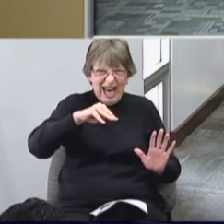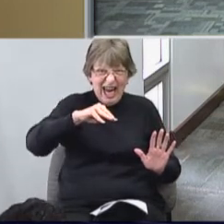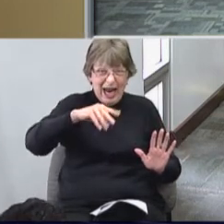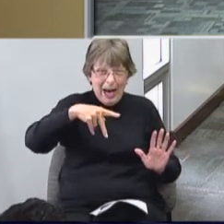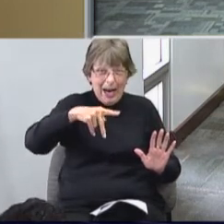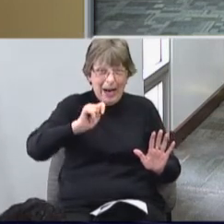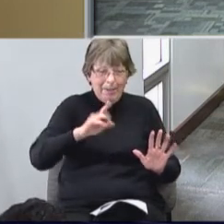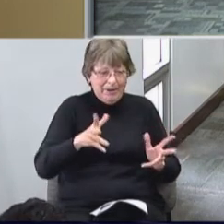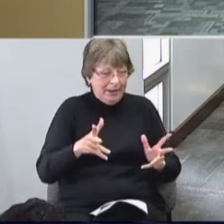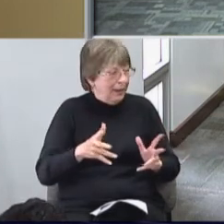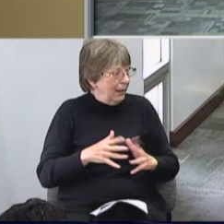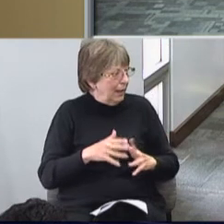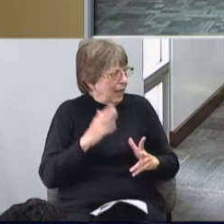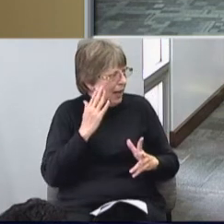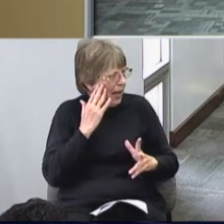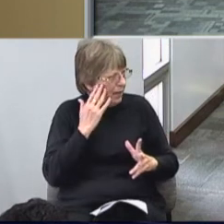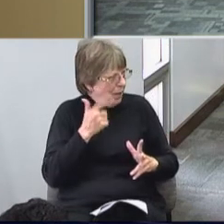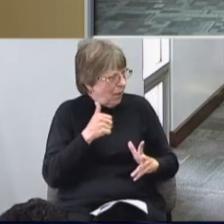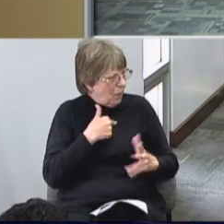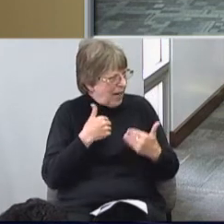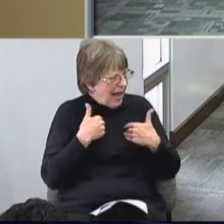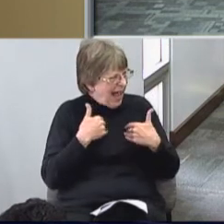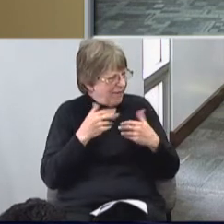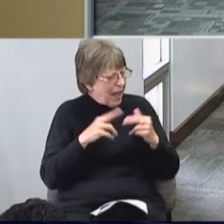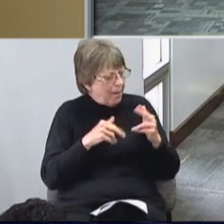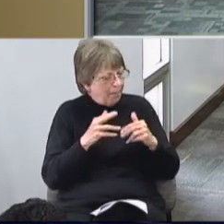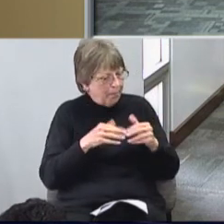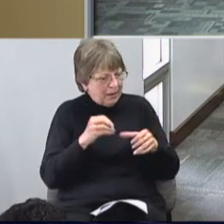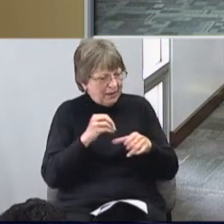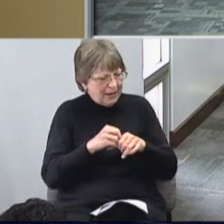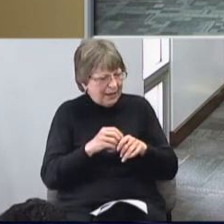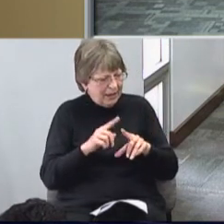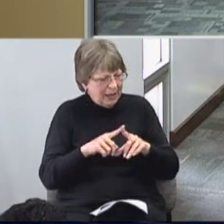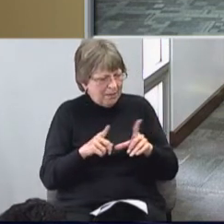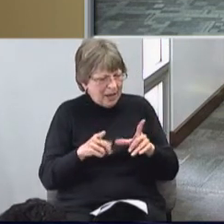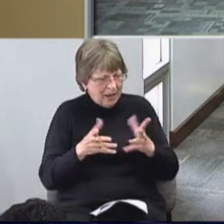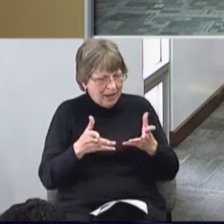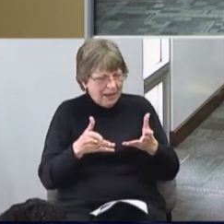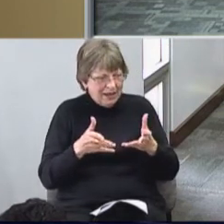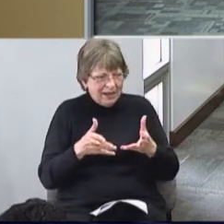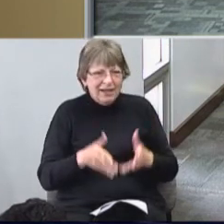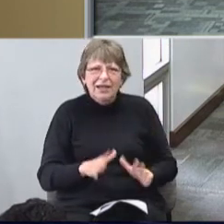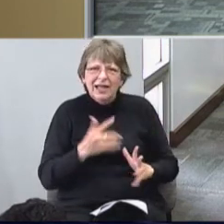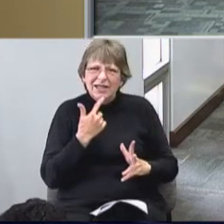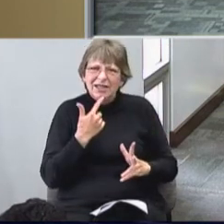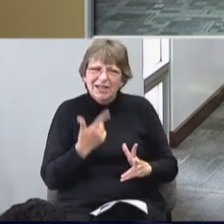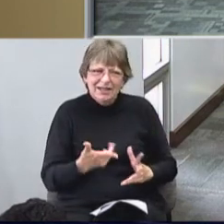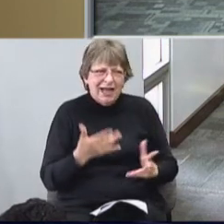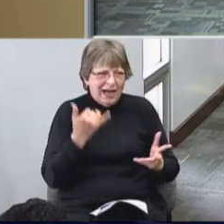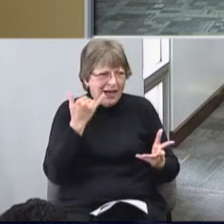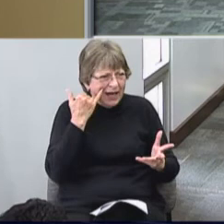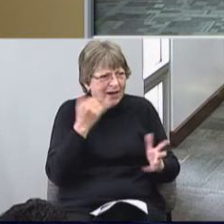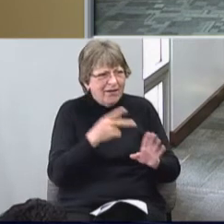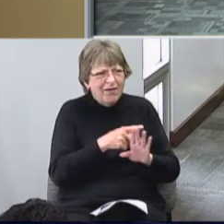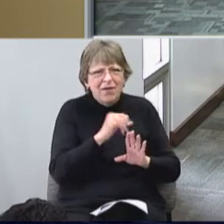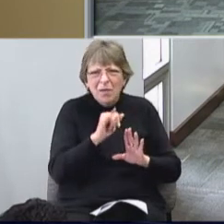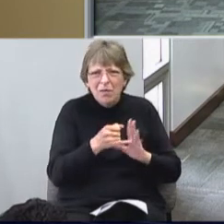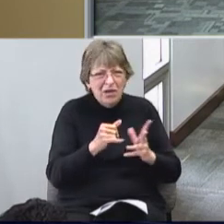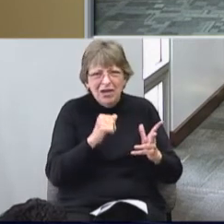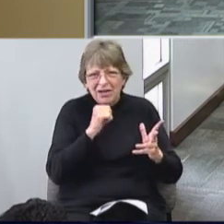I know there are exemptions built in, but let's say it's an applicable project. Could that choice be made as well?